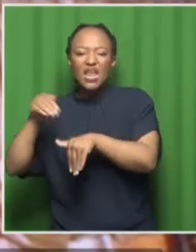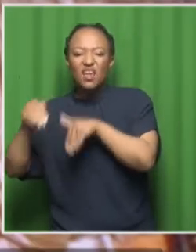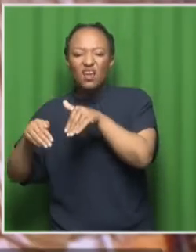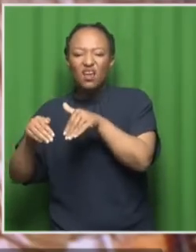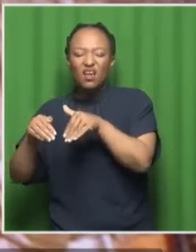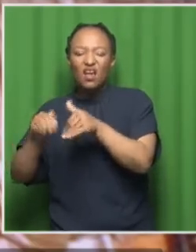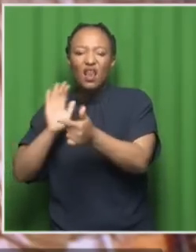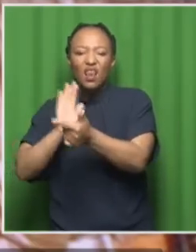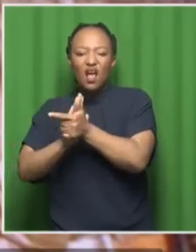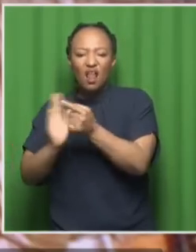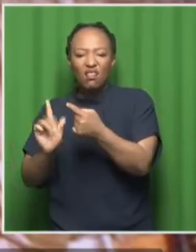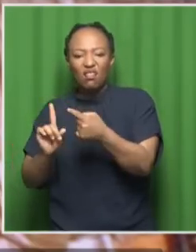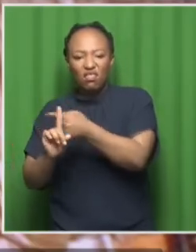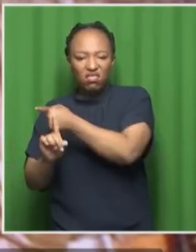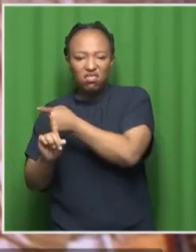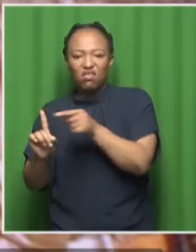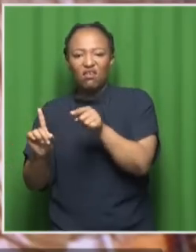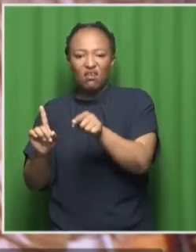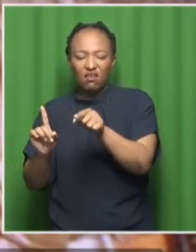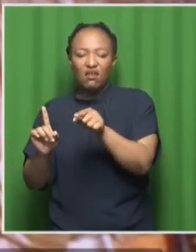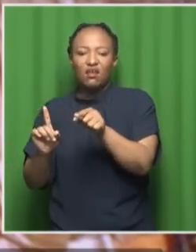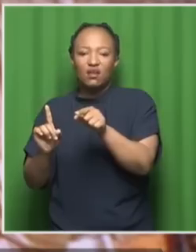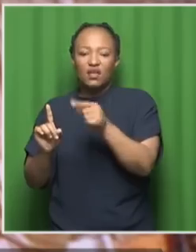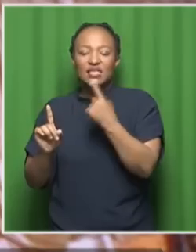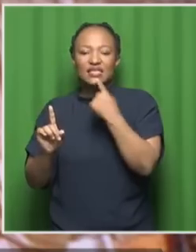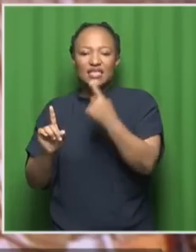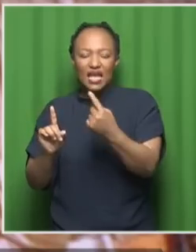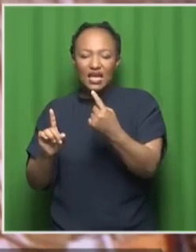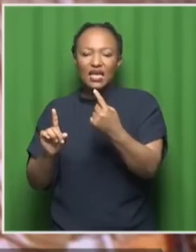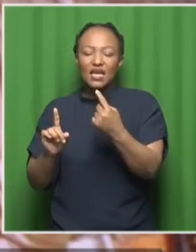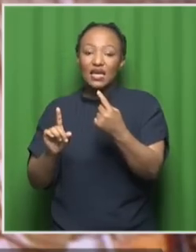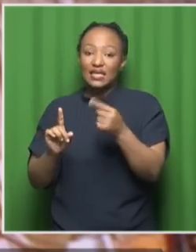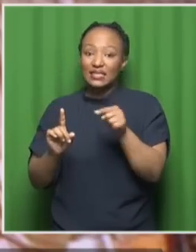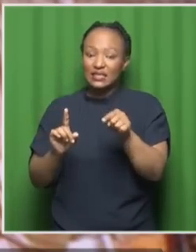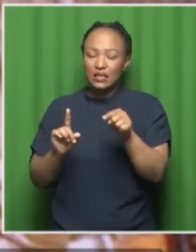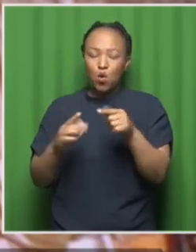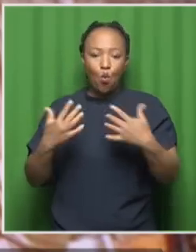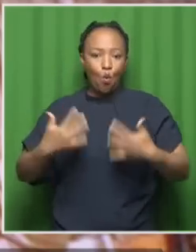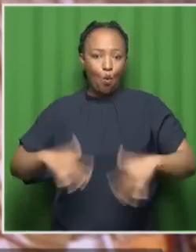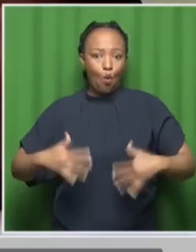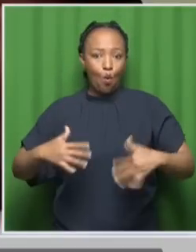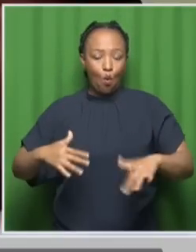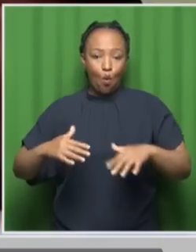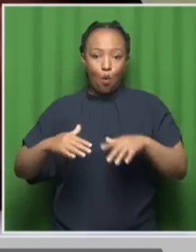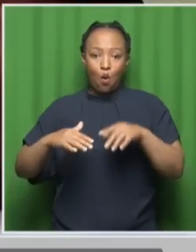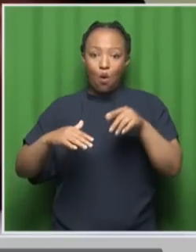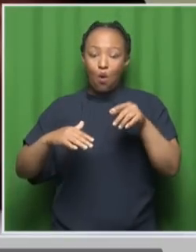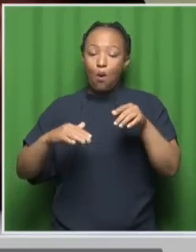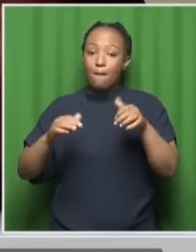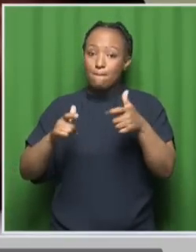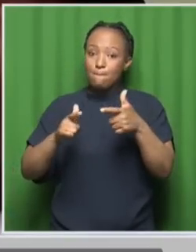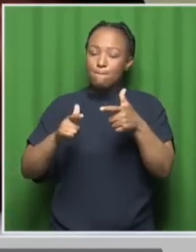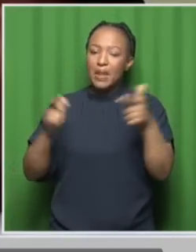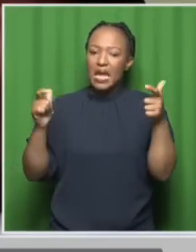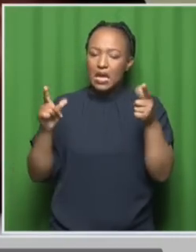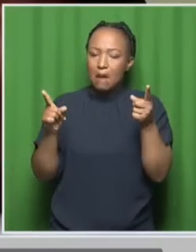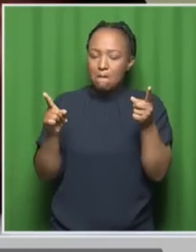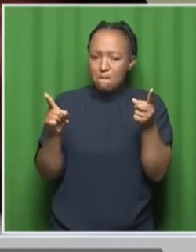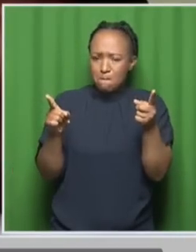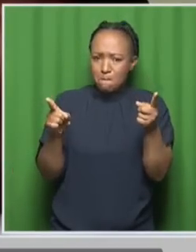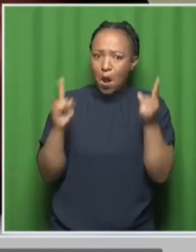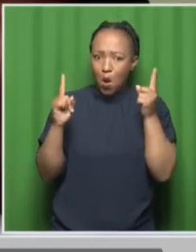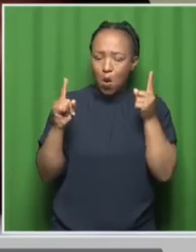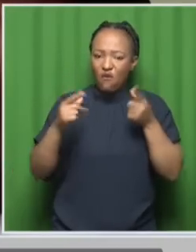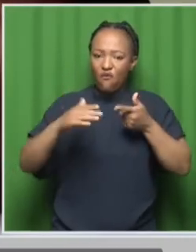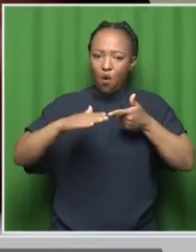they say it's as much as 90 times more dangerous than your larger formal operations